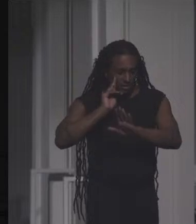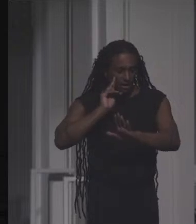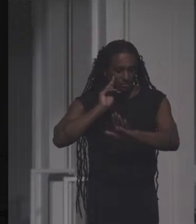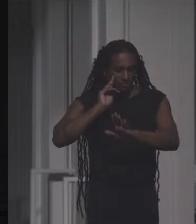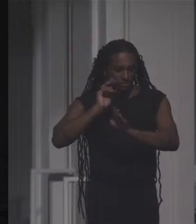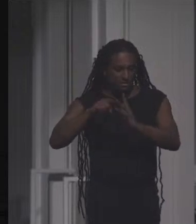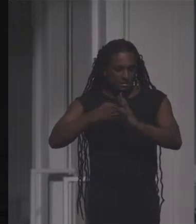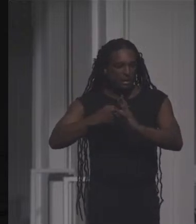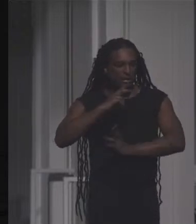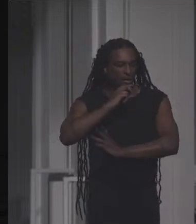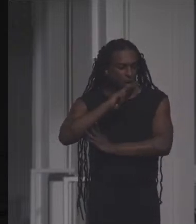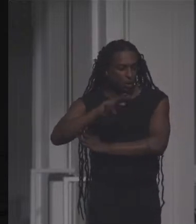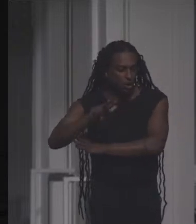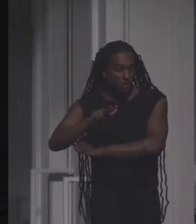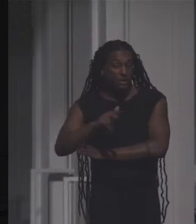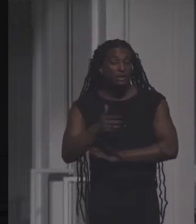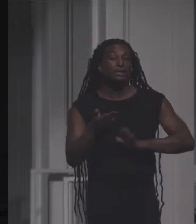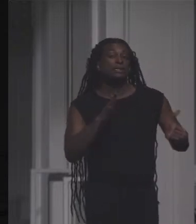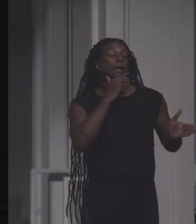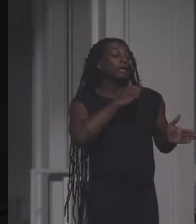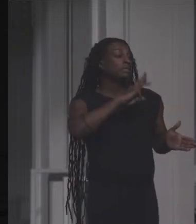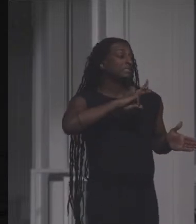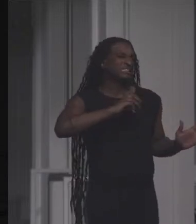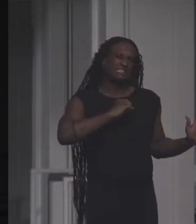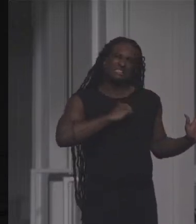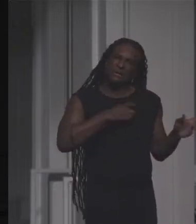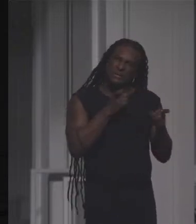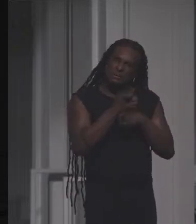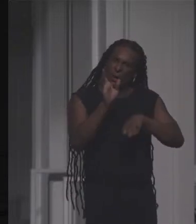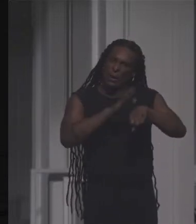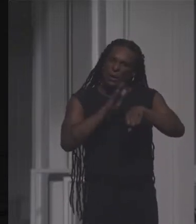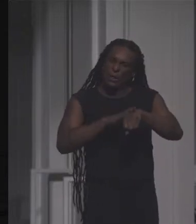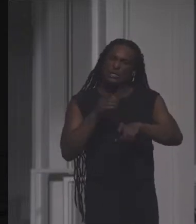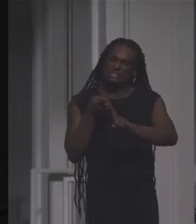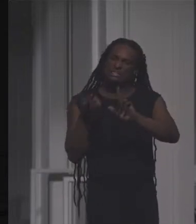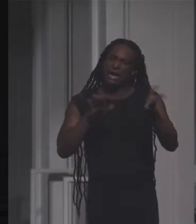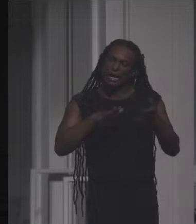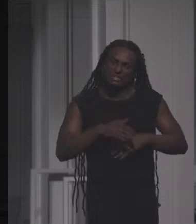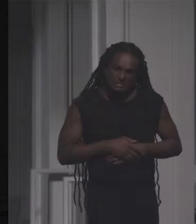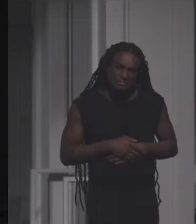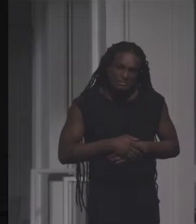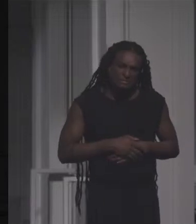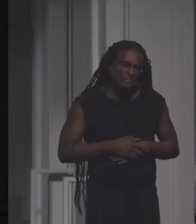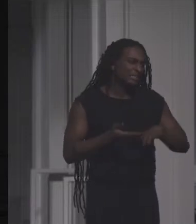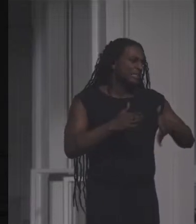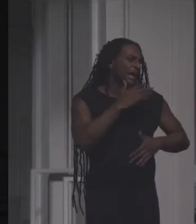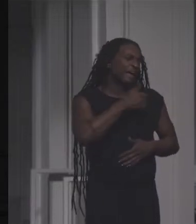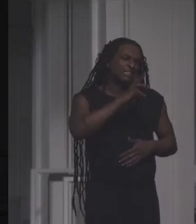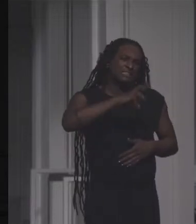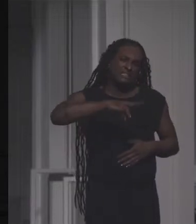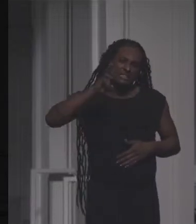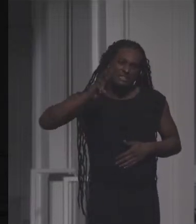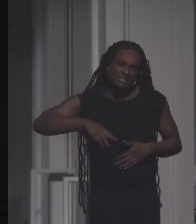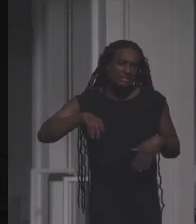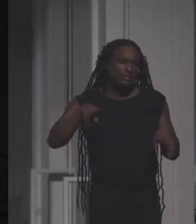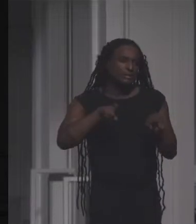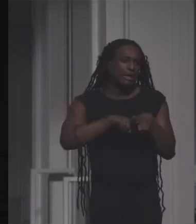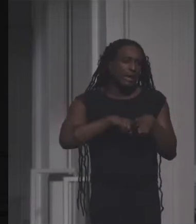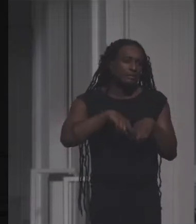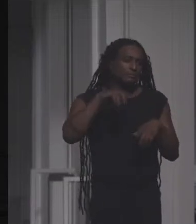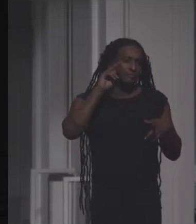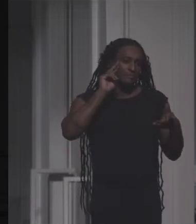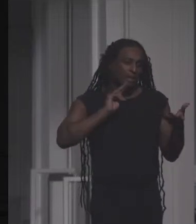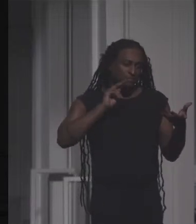age 66. Sorry, spoiler alert, she dies. Dies age 66 as abbess of